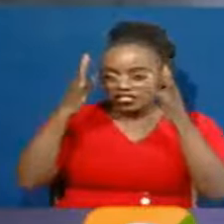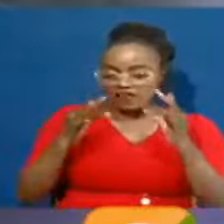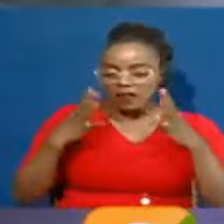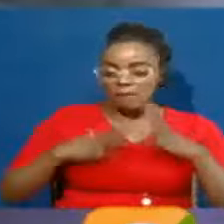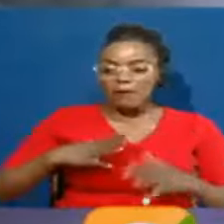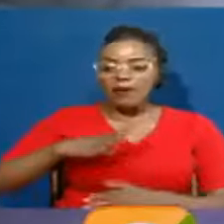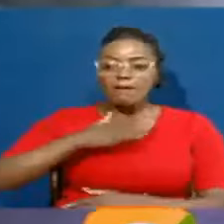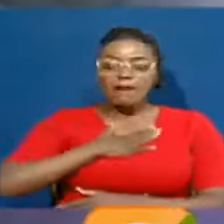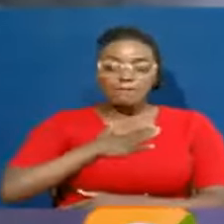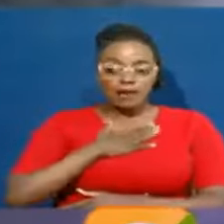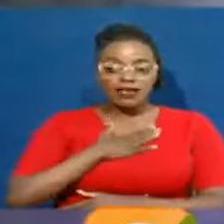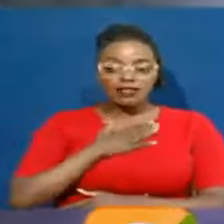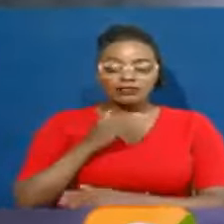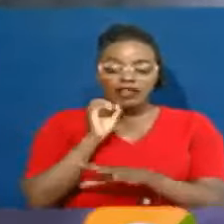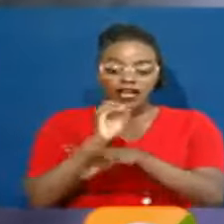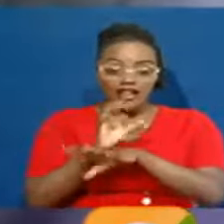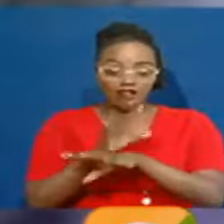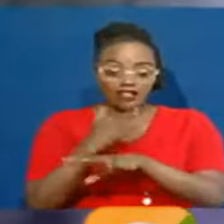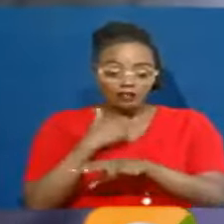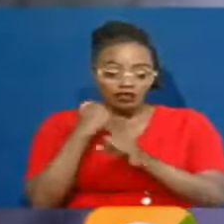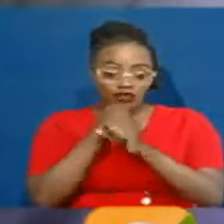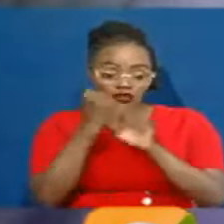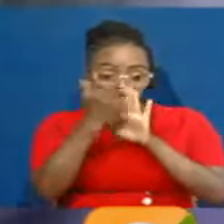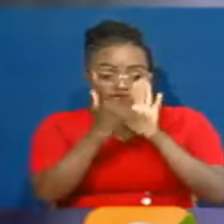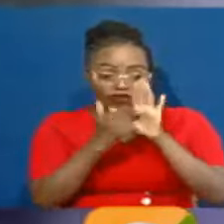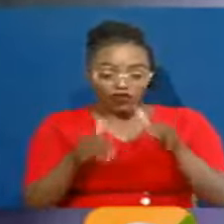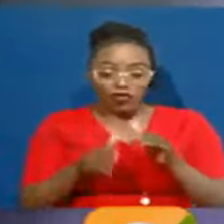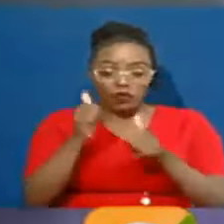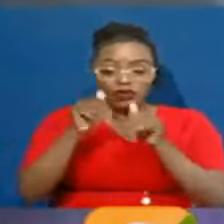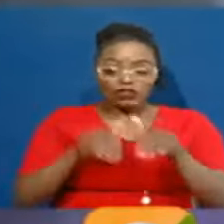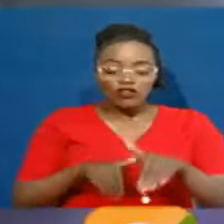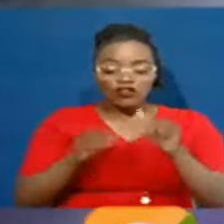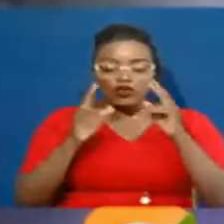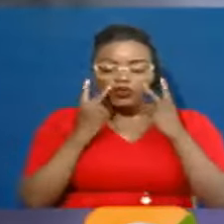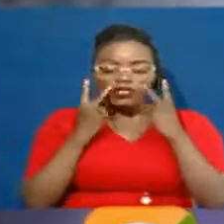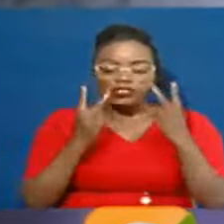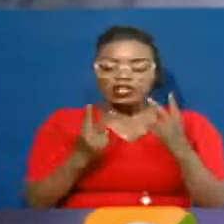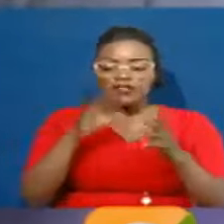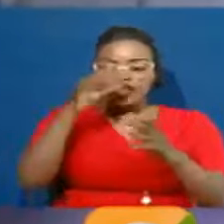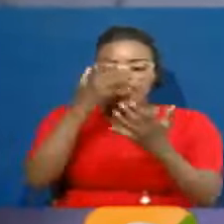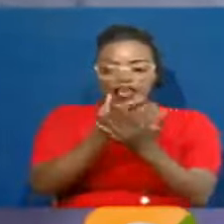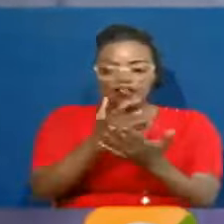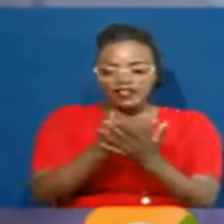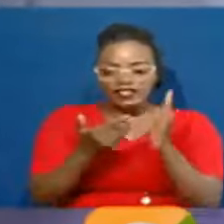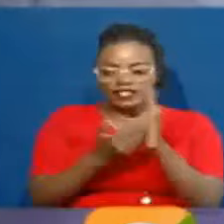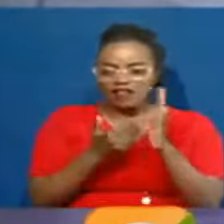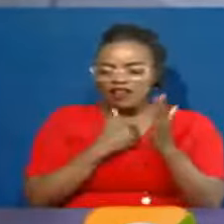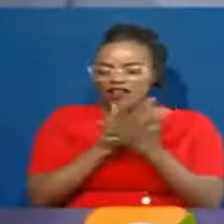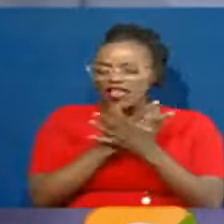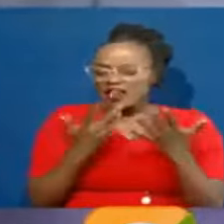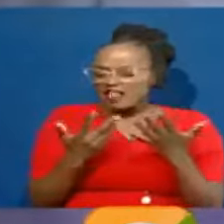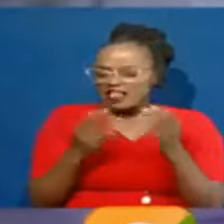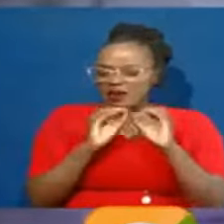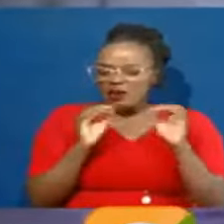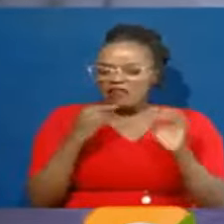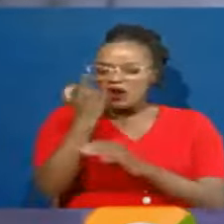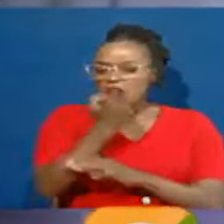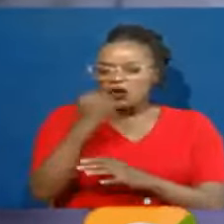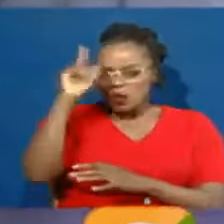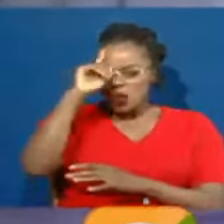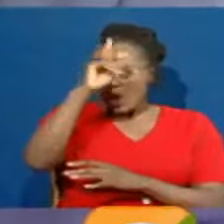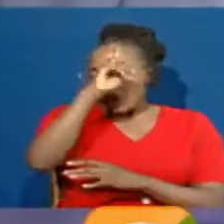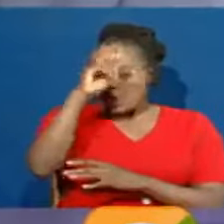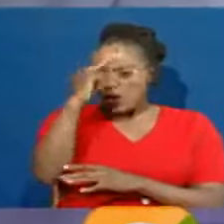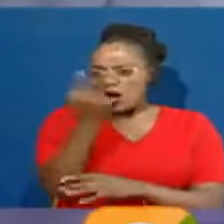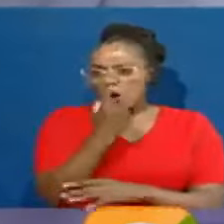people have advised me that this is the route to go. And looking at the evidence provided, there was nothing substantial. It was pure hot air,